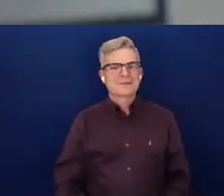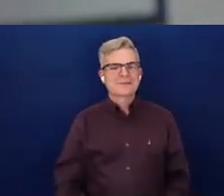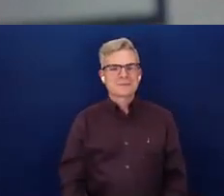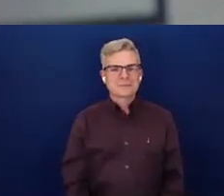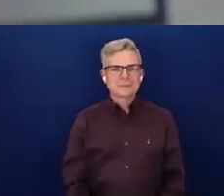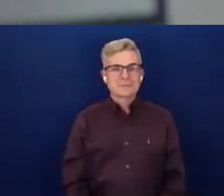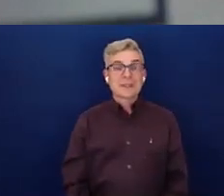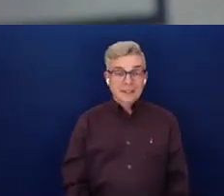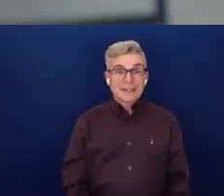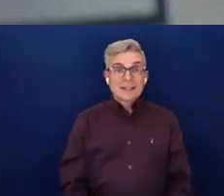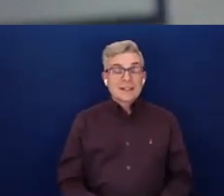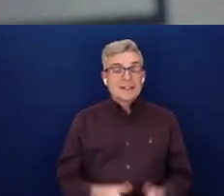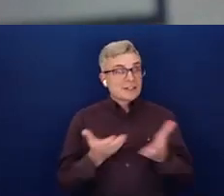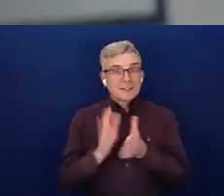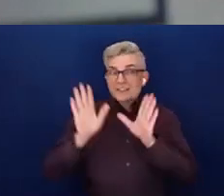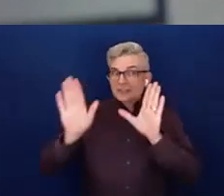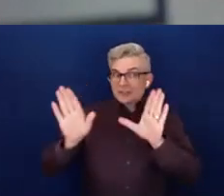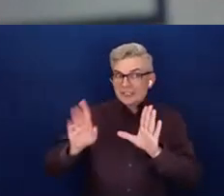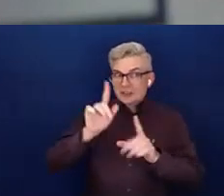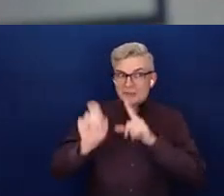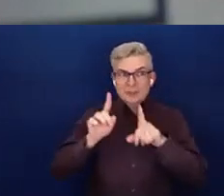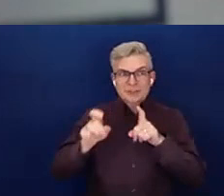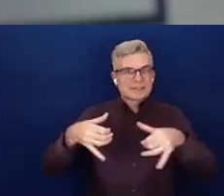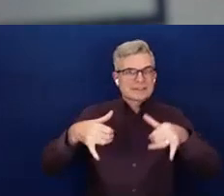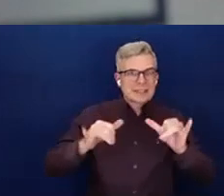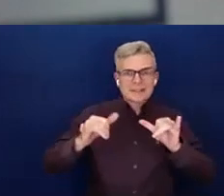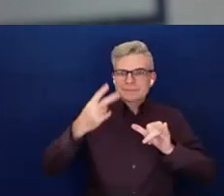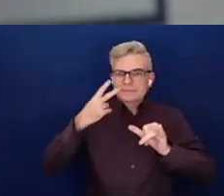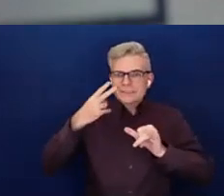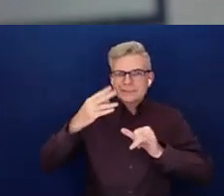All right, great question. Still rolling through the chat.